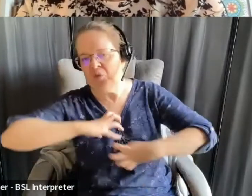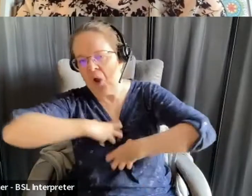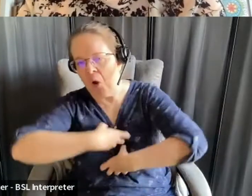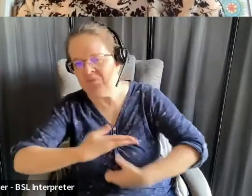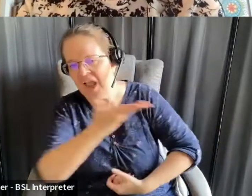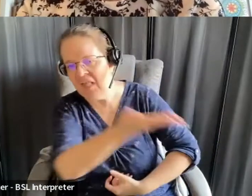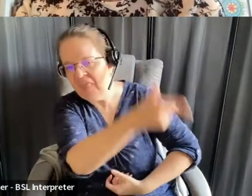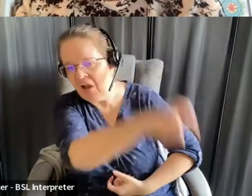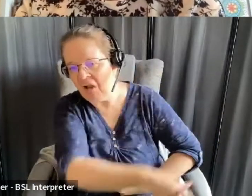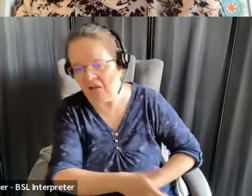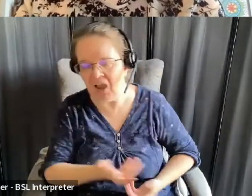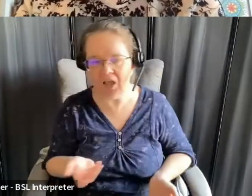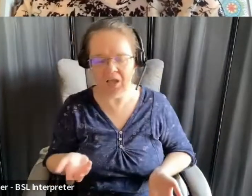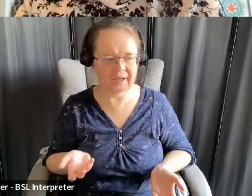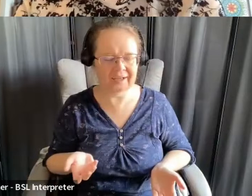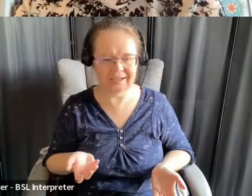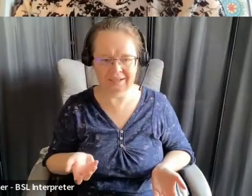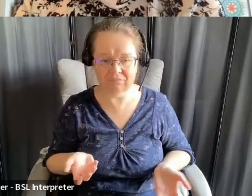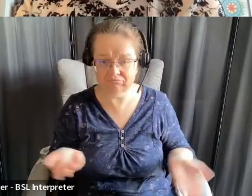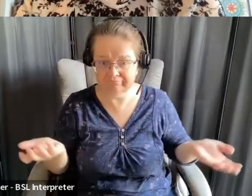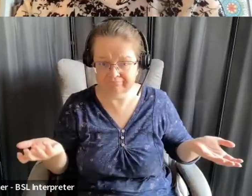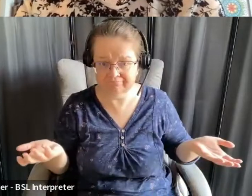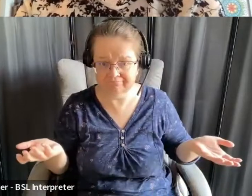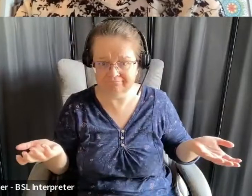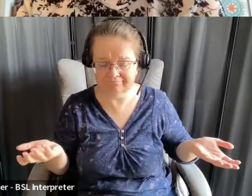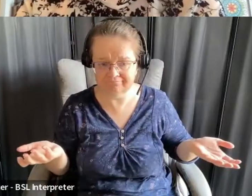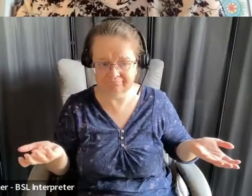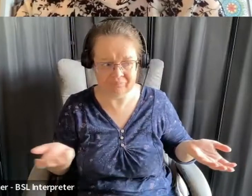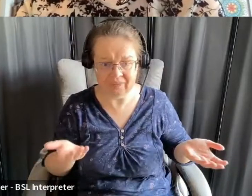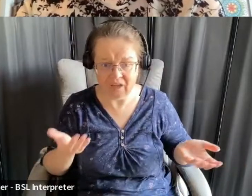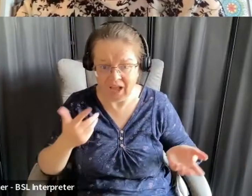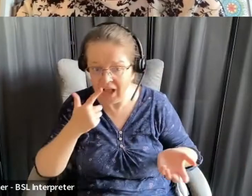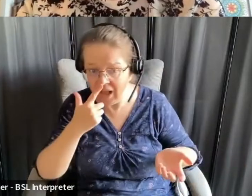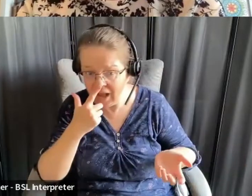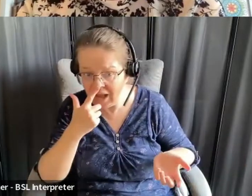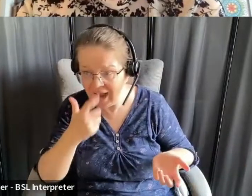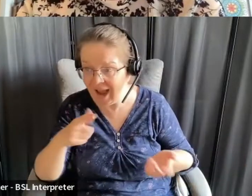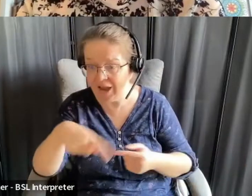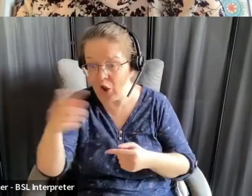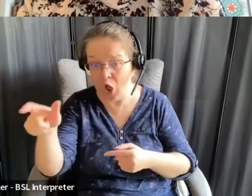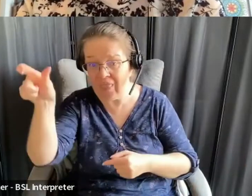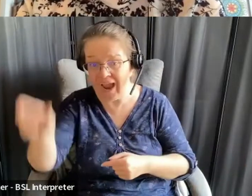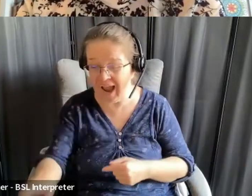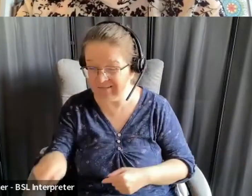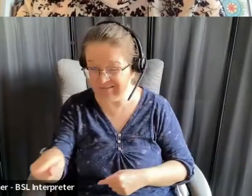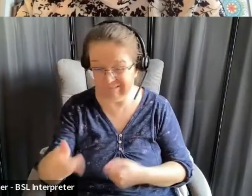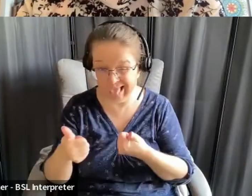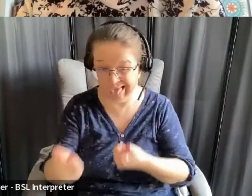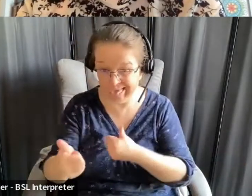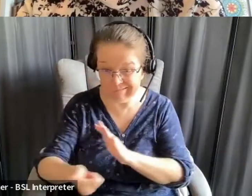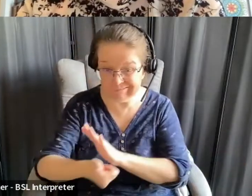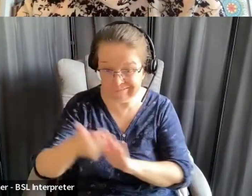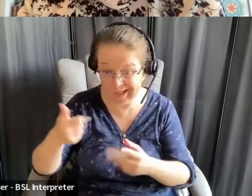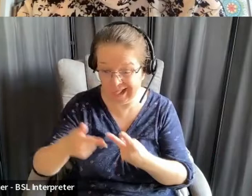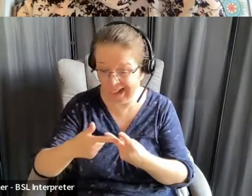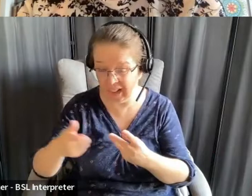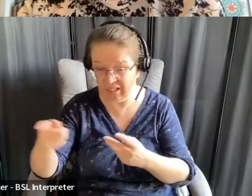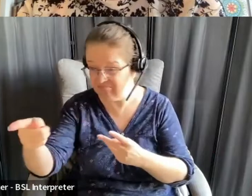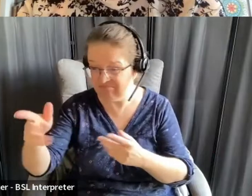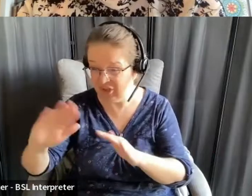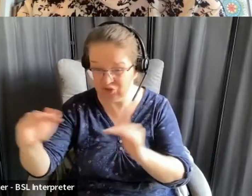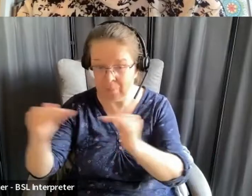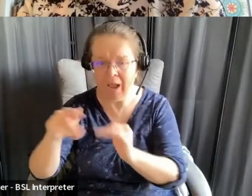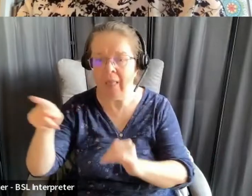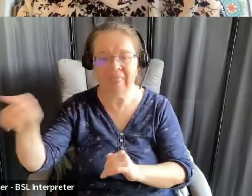guy. Even if, you know, the alternative candidate on paper doesn't actually, you know, match up with this